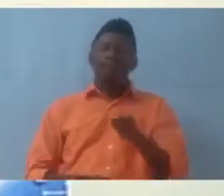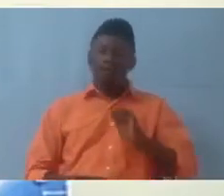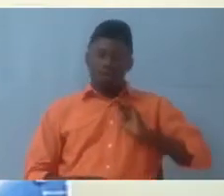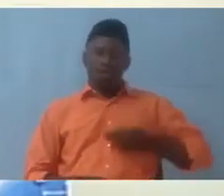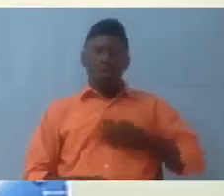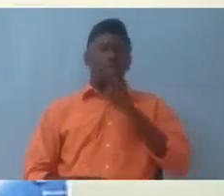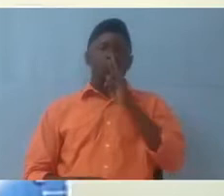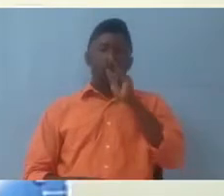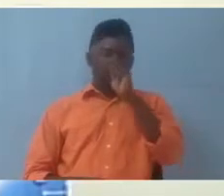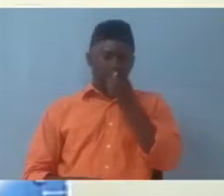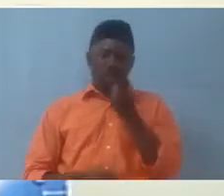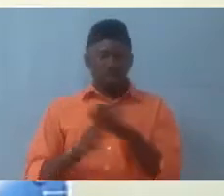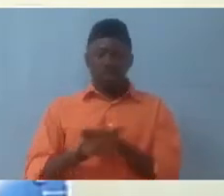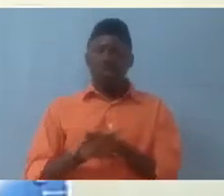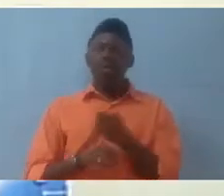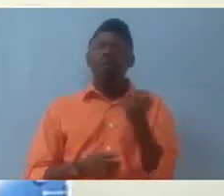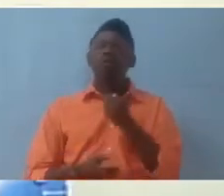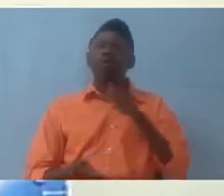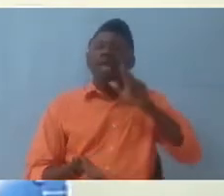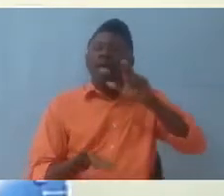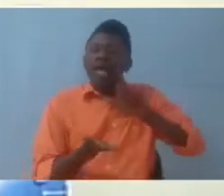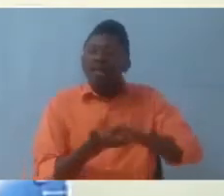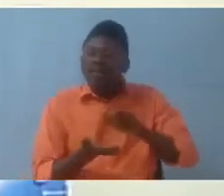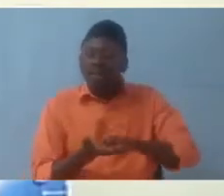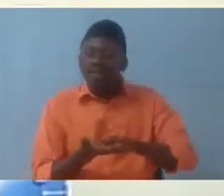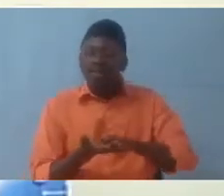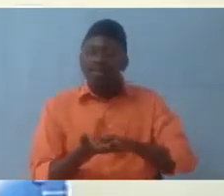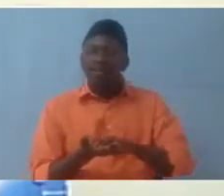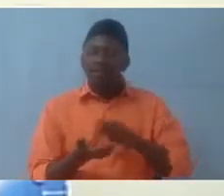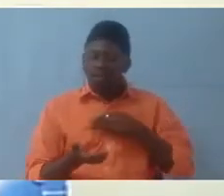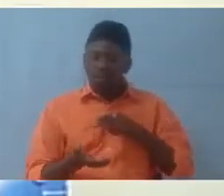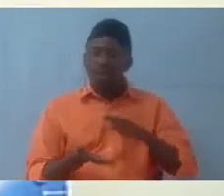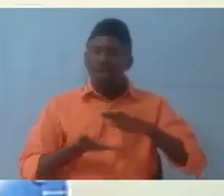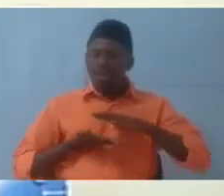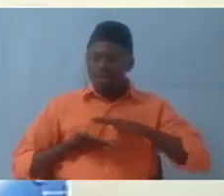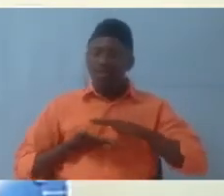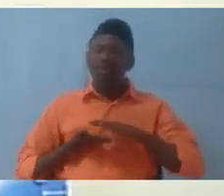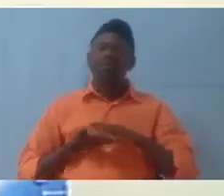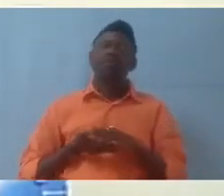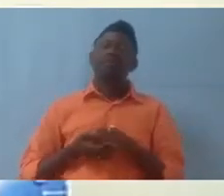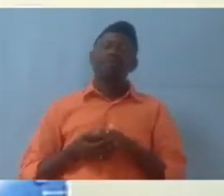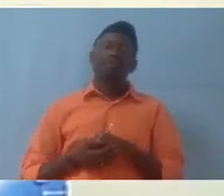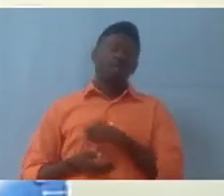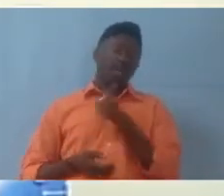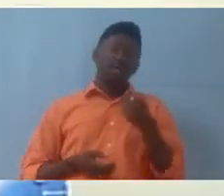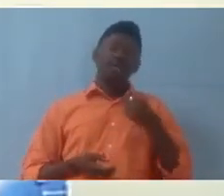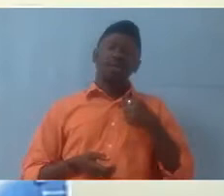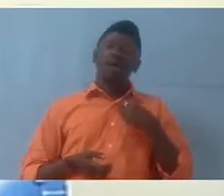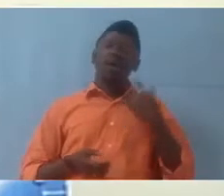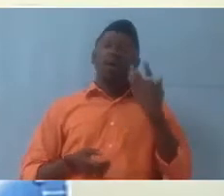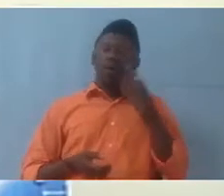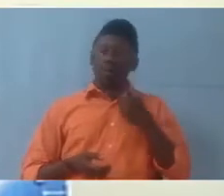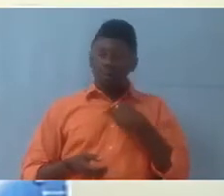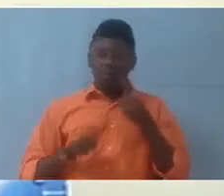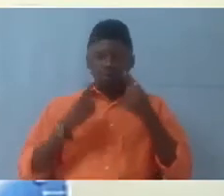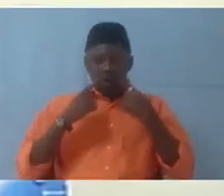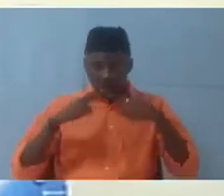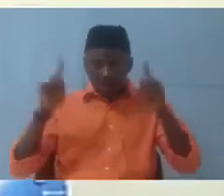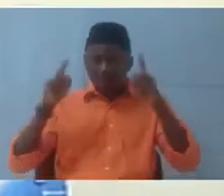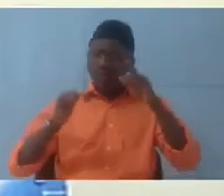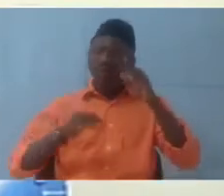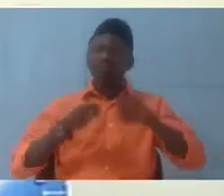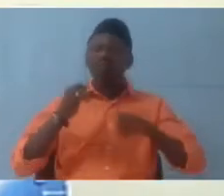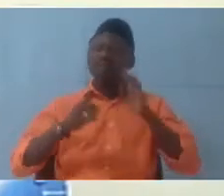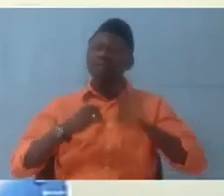evidence led ci cede yi nga xamne finde yi nga xamne mom lañ tedal. And that in my judgment ci ko suma até it was clear